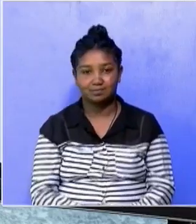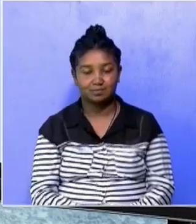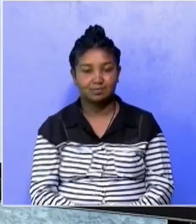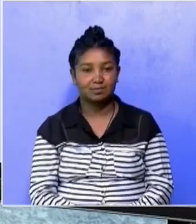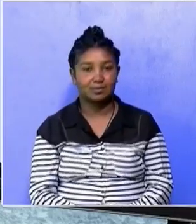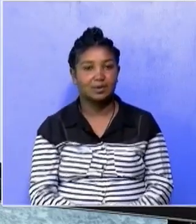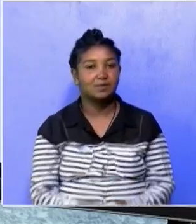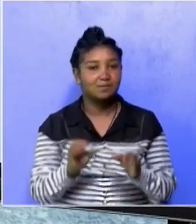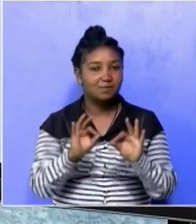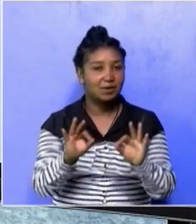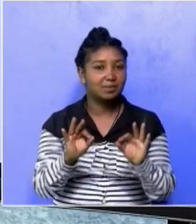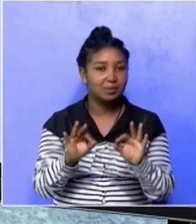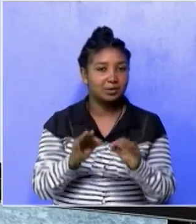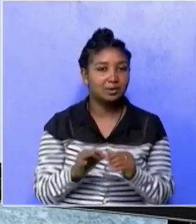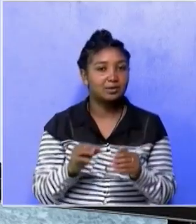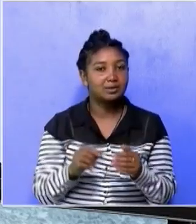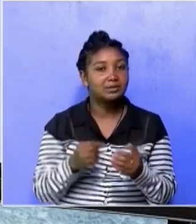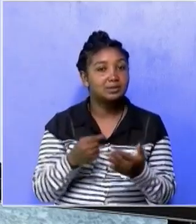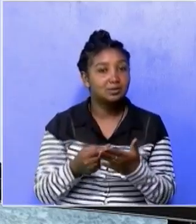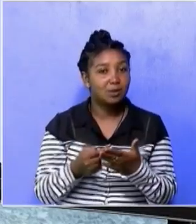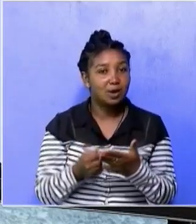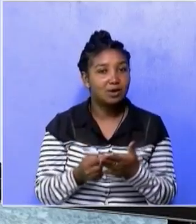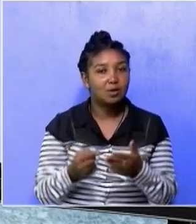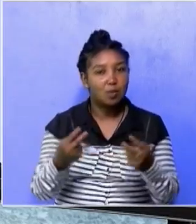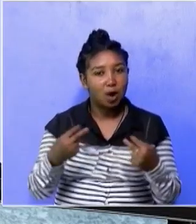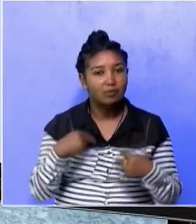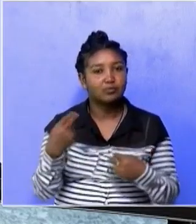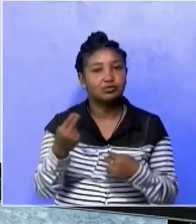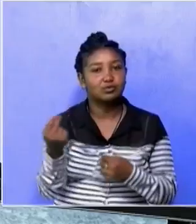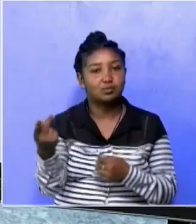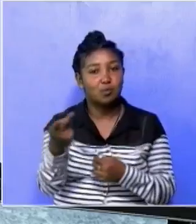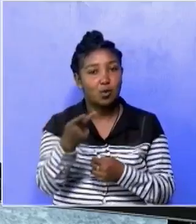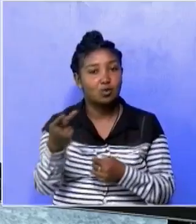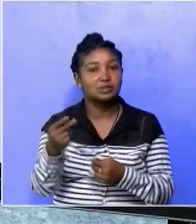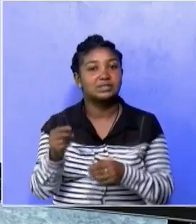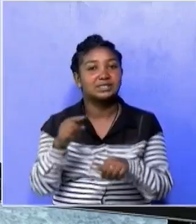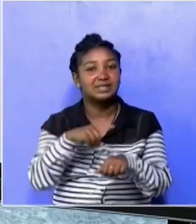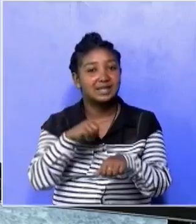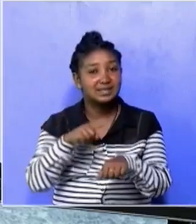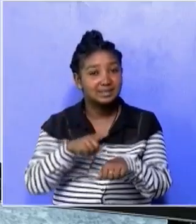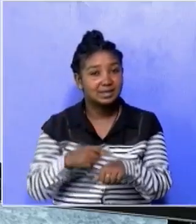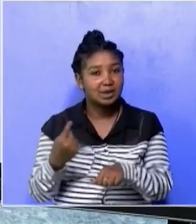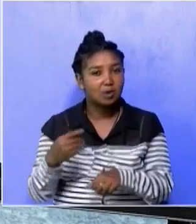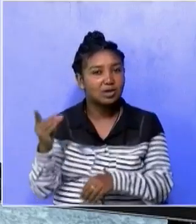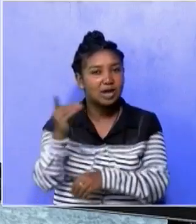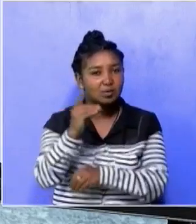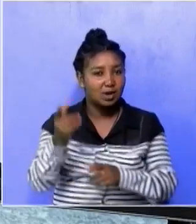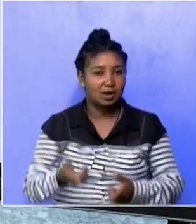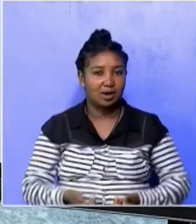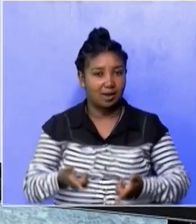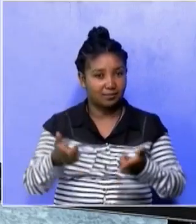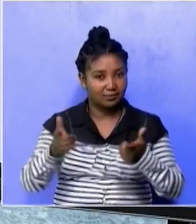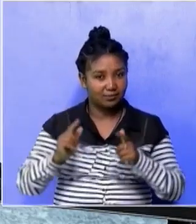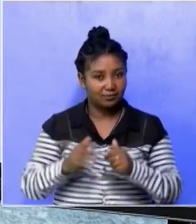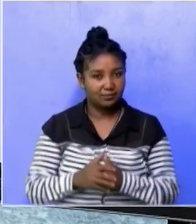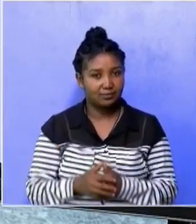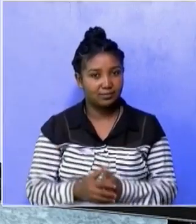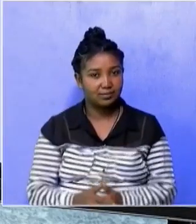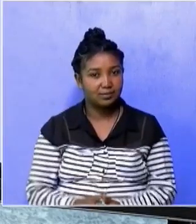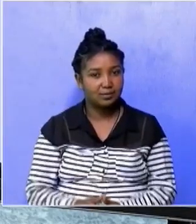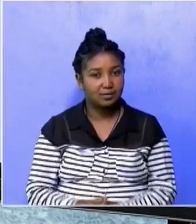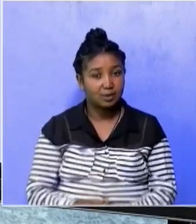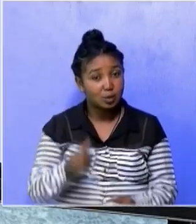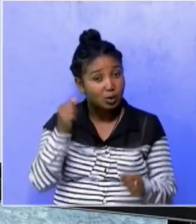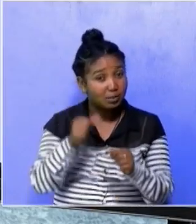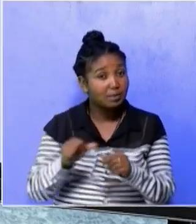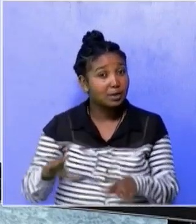tenses. Very important tense. That's why, because we have to use those tenses in our day-to-day life. Do you